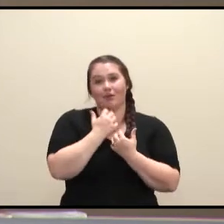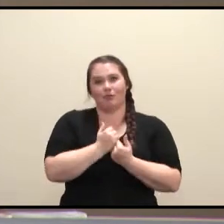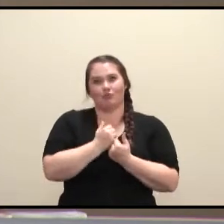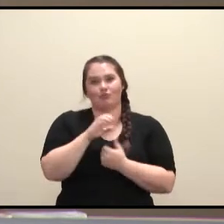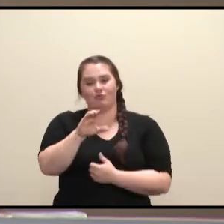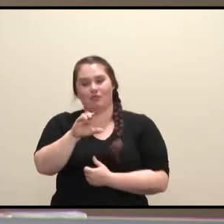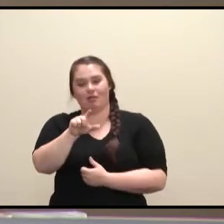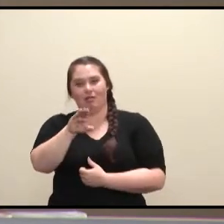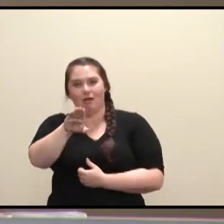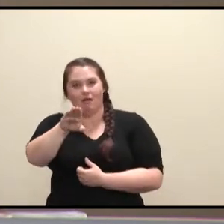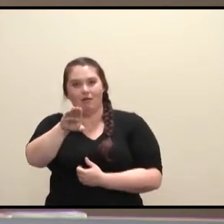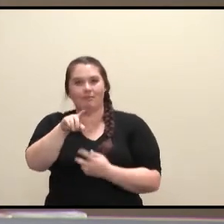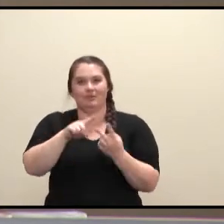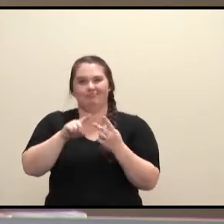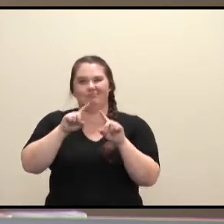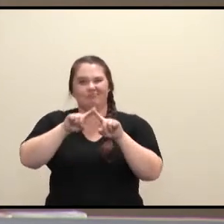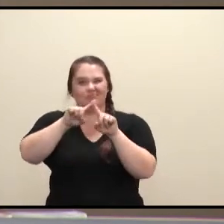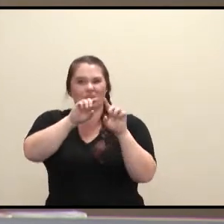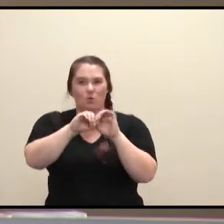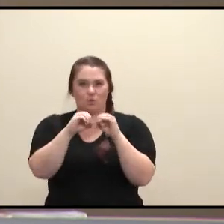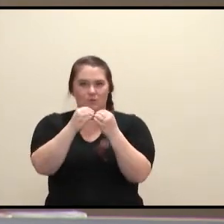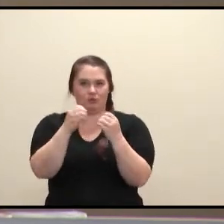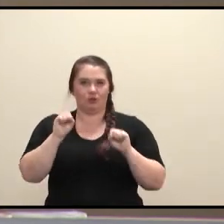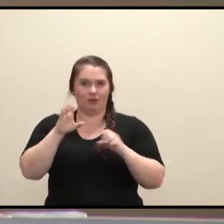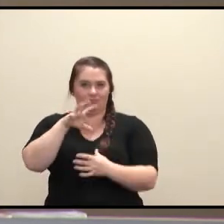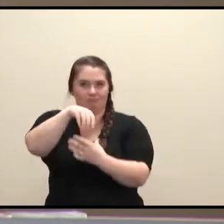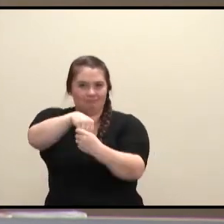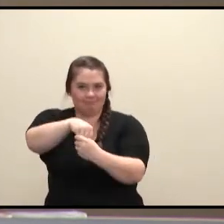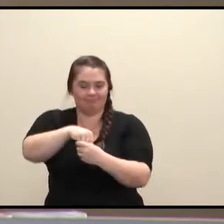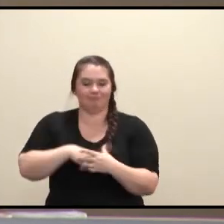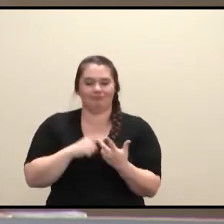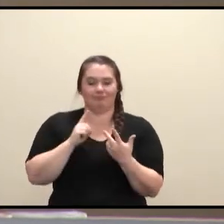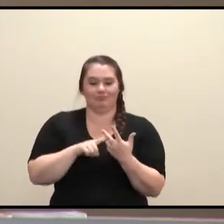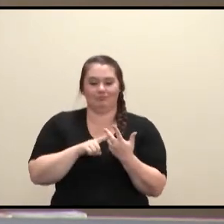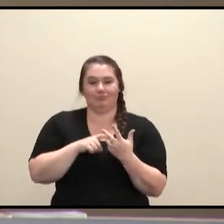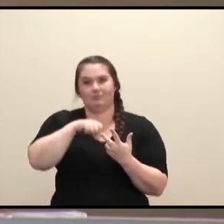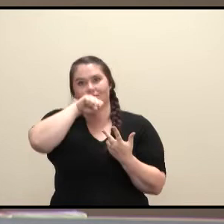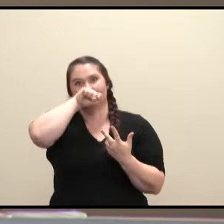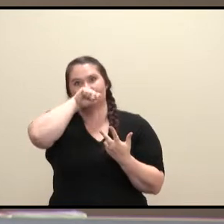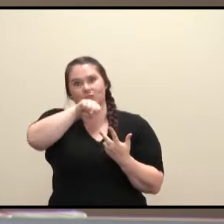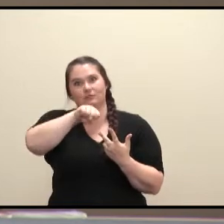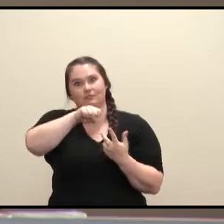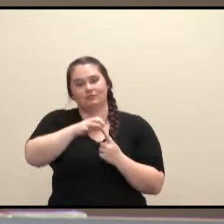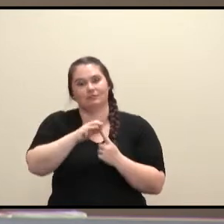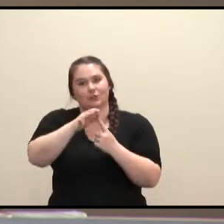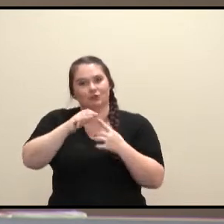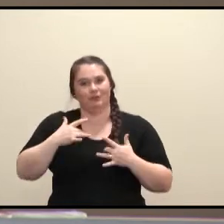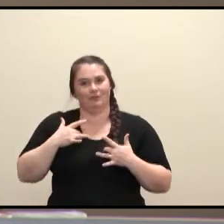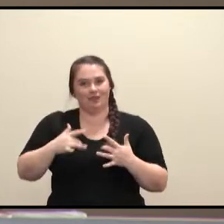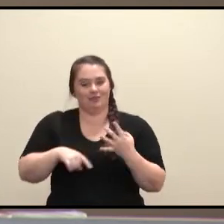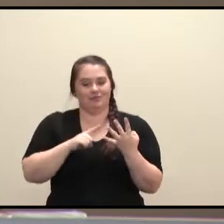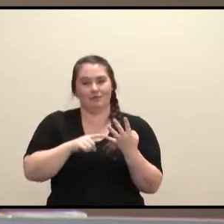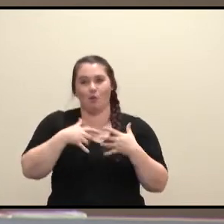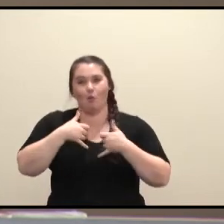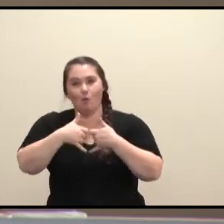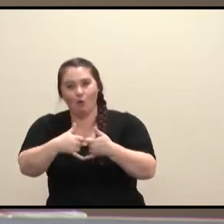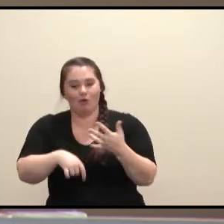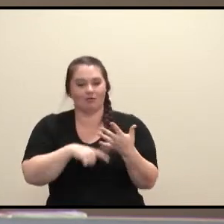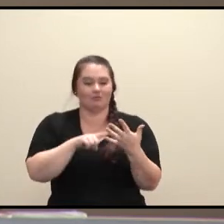and organizations that they can belong to. They love special events, rewards, and